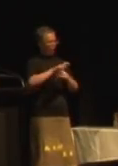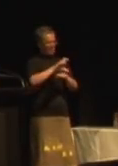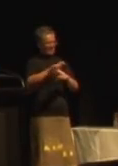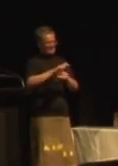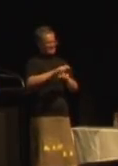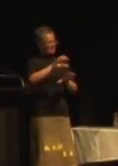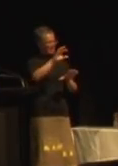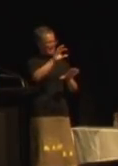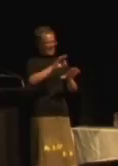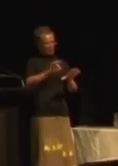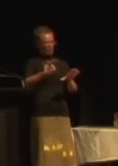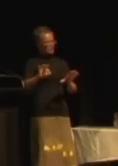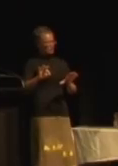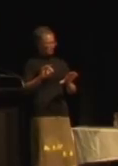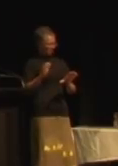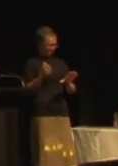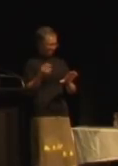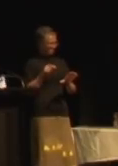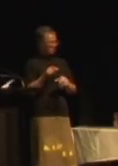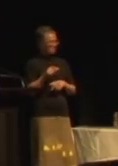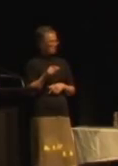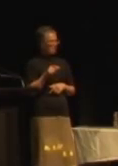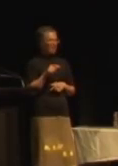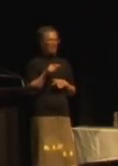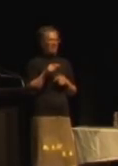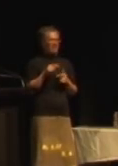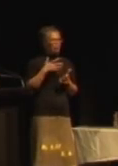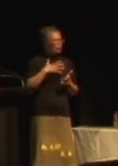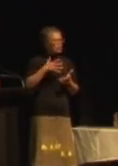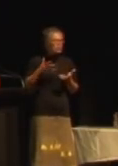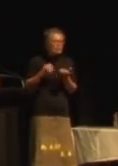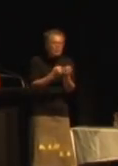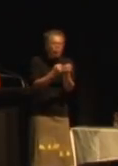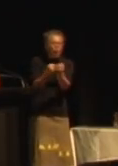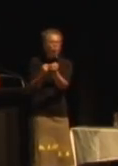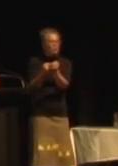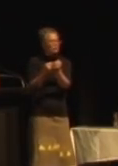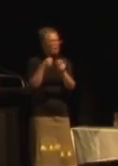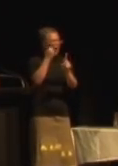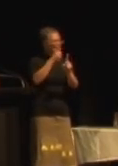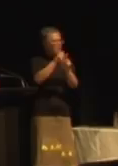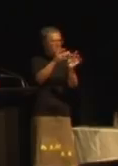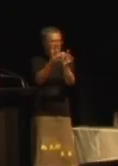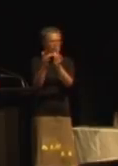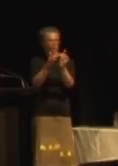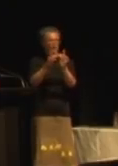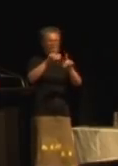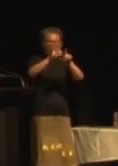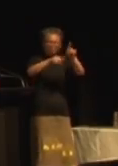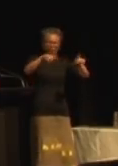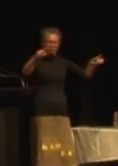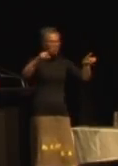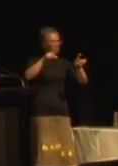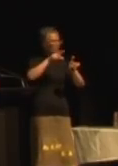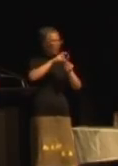animation. The aim is to support international activist networks using digital campaigns in diverse cultural contexts,